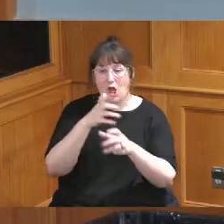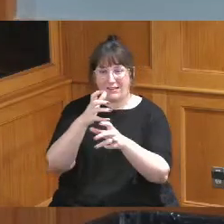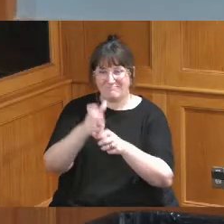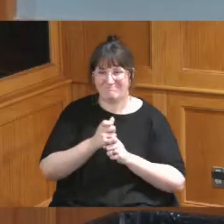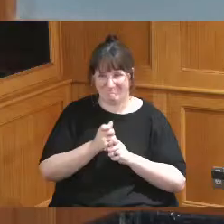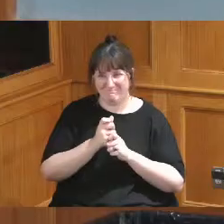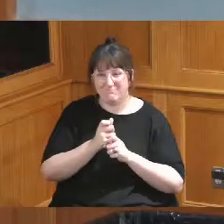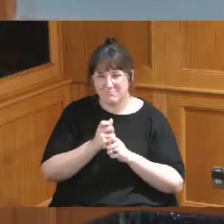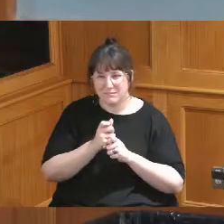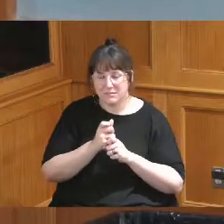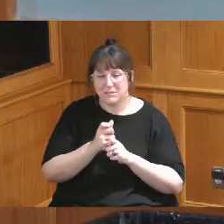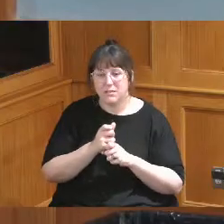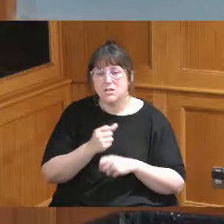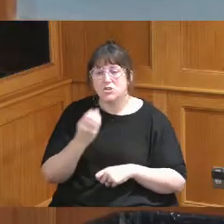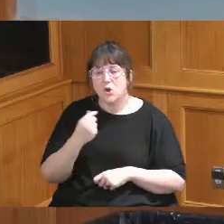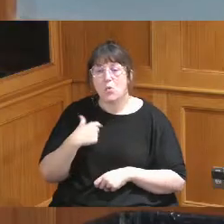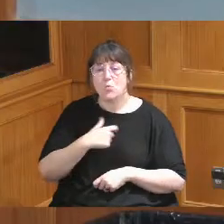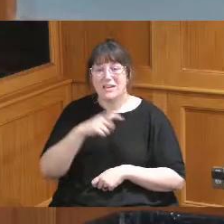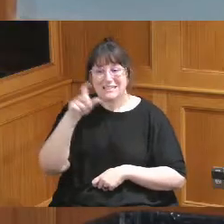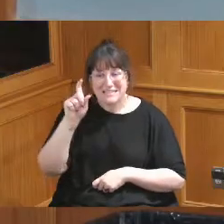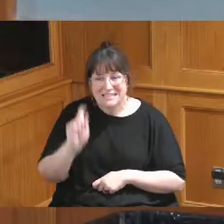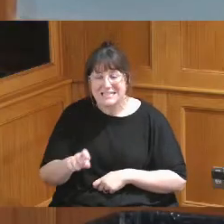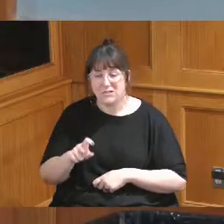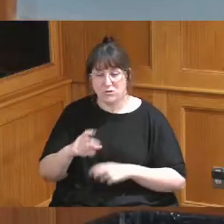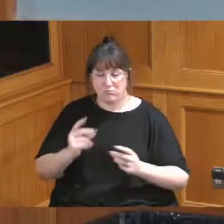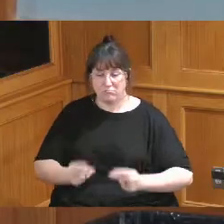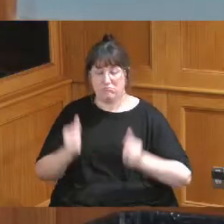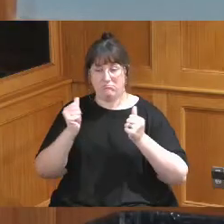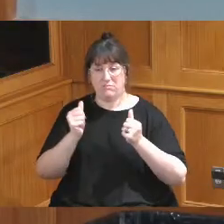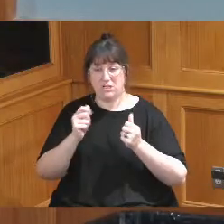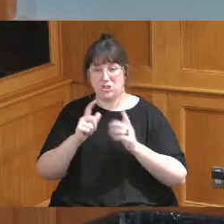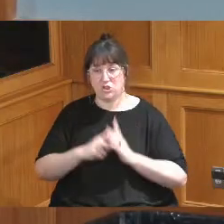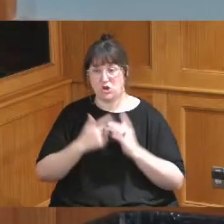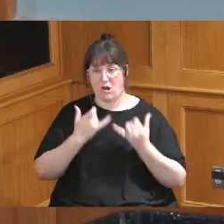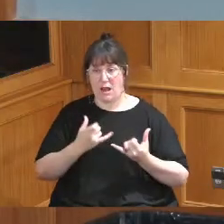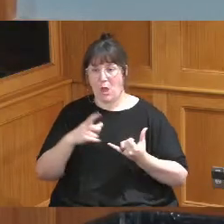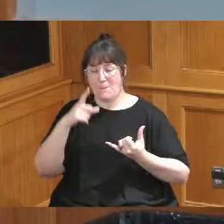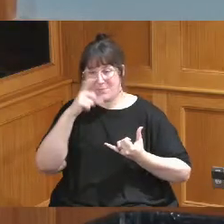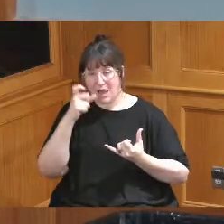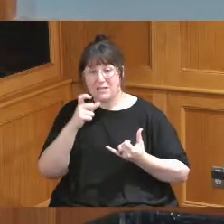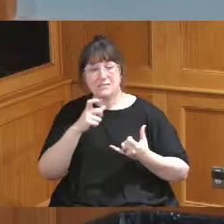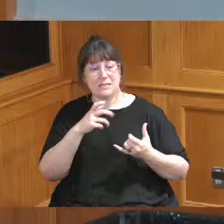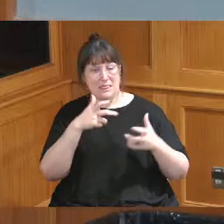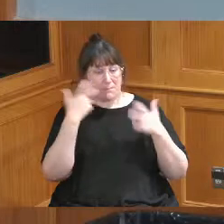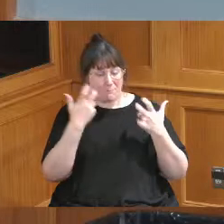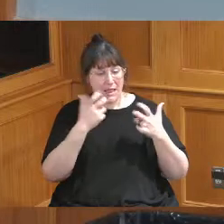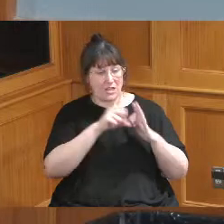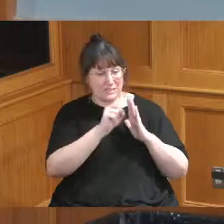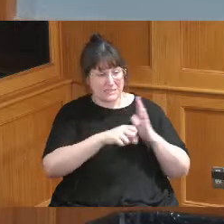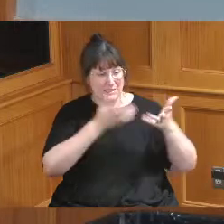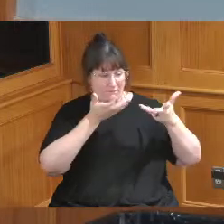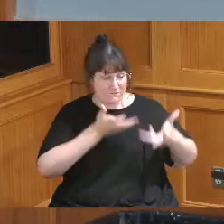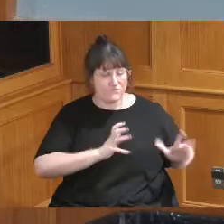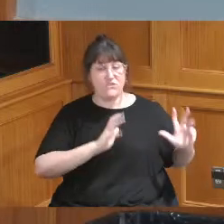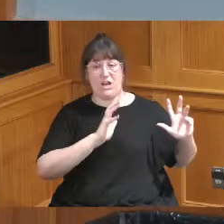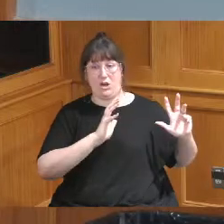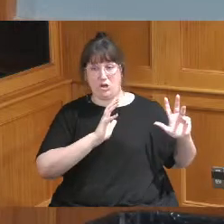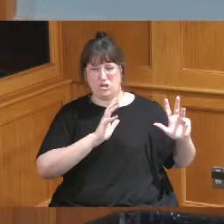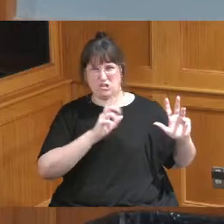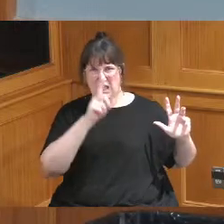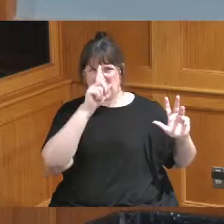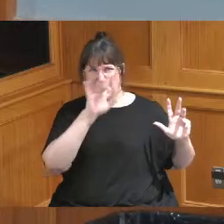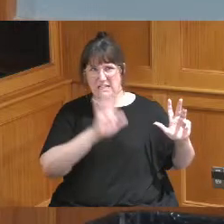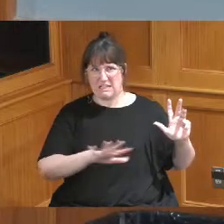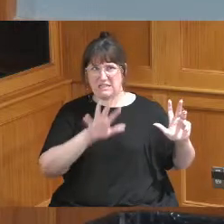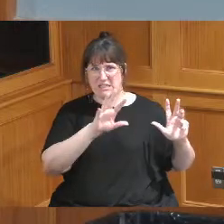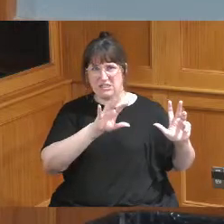important to get a jump on this so that when the Bengals season is over, presumably the end of January